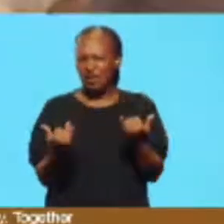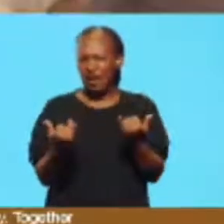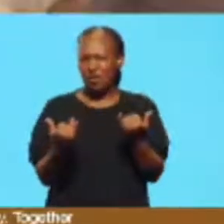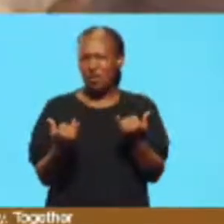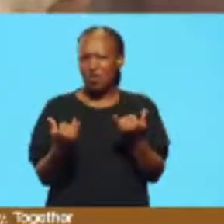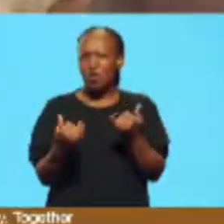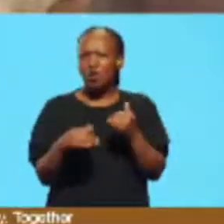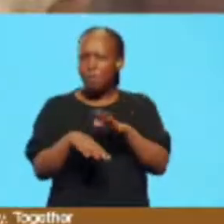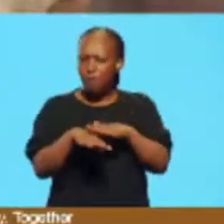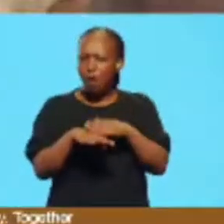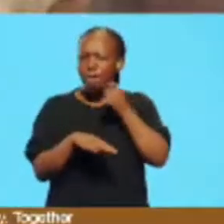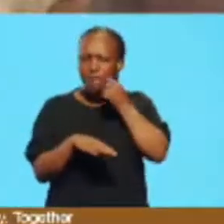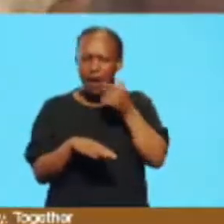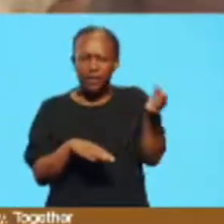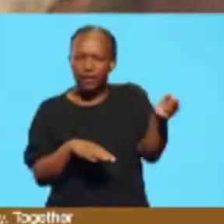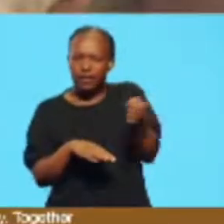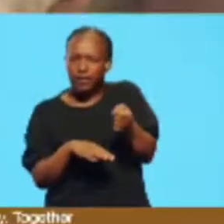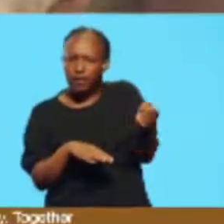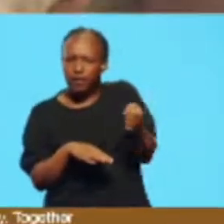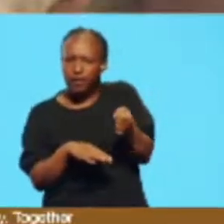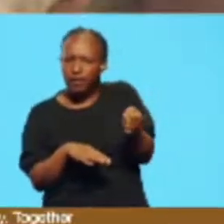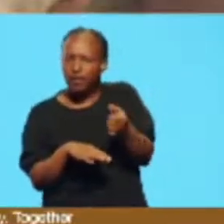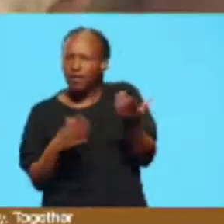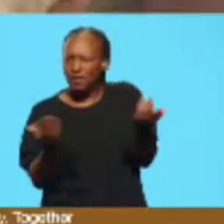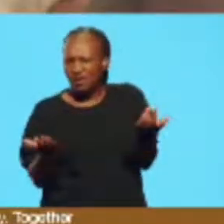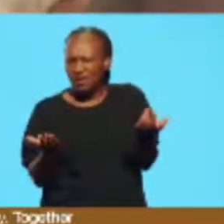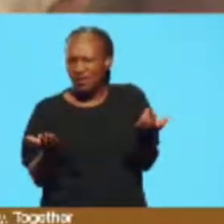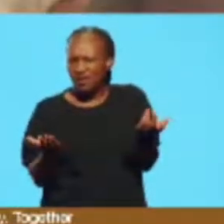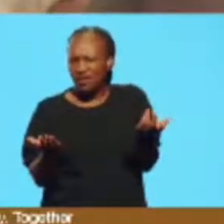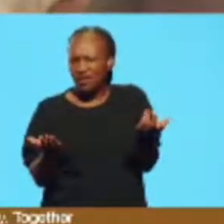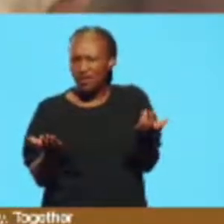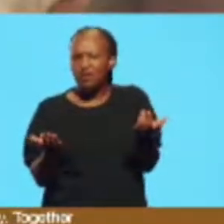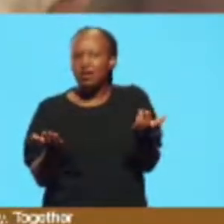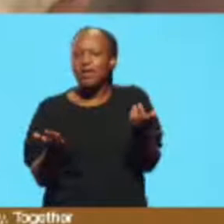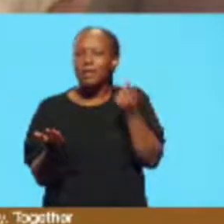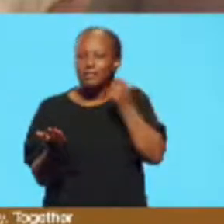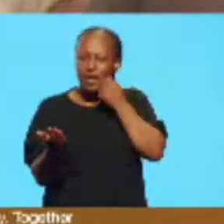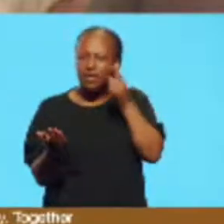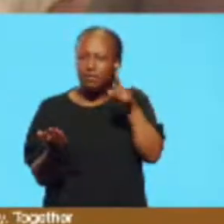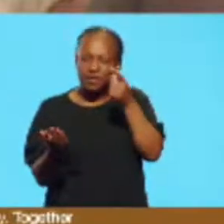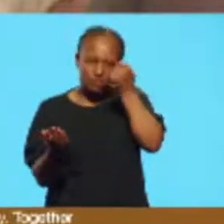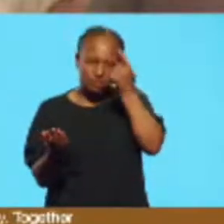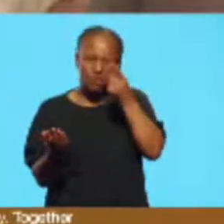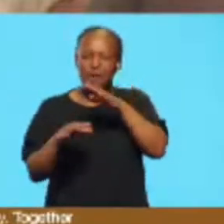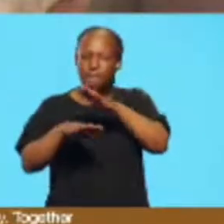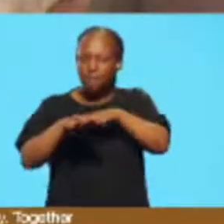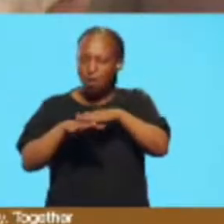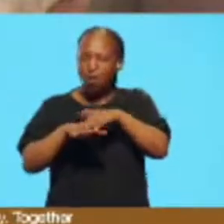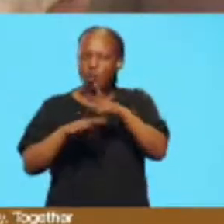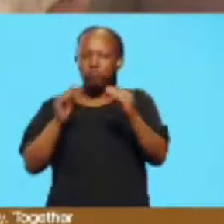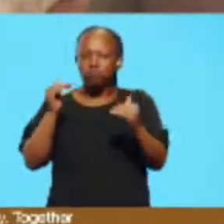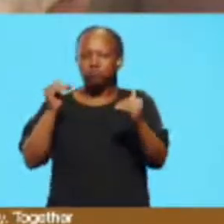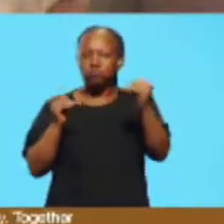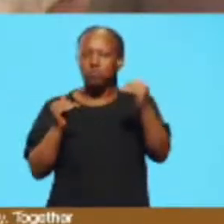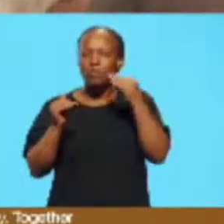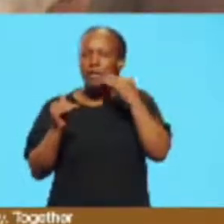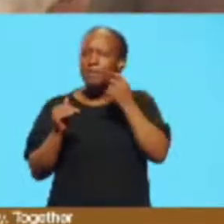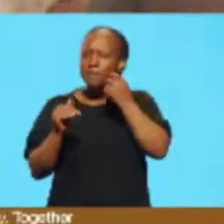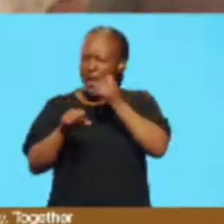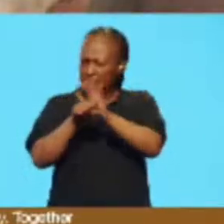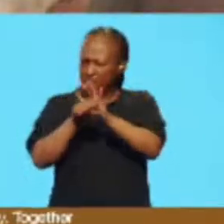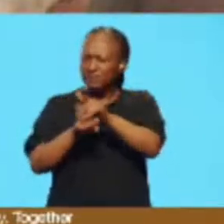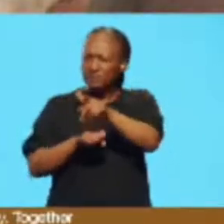more men? We will not reach the equality that we are seeking. So men should just understand to say, if it's more on women, it means they are overpopulated in that